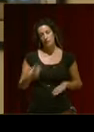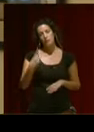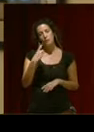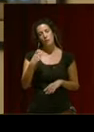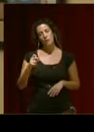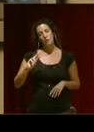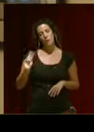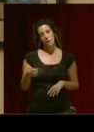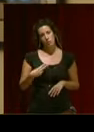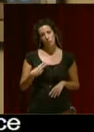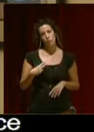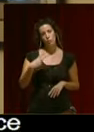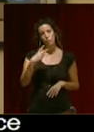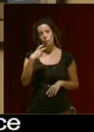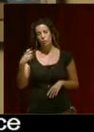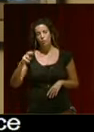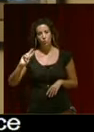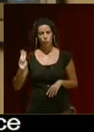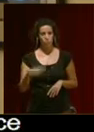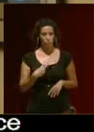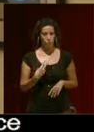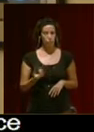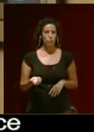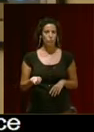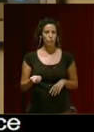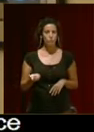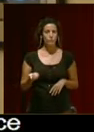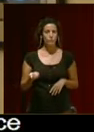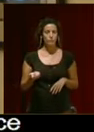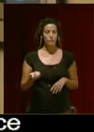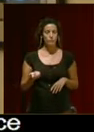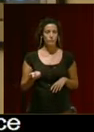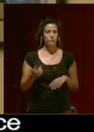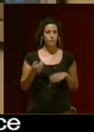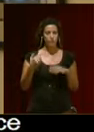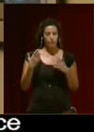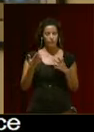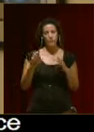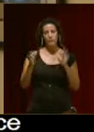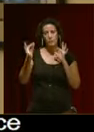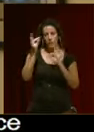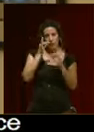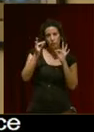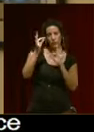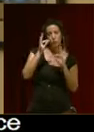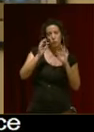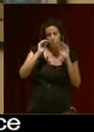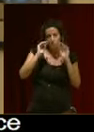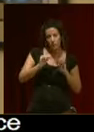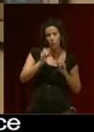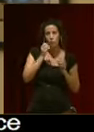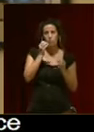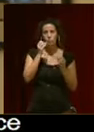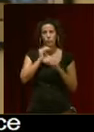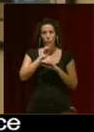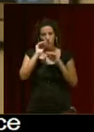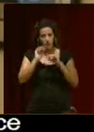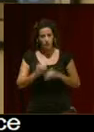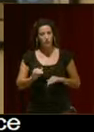solution, reducing the cost of those sensors that cost $10,000 and reducing that